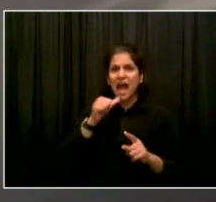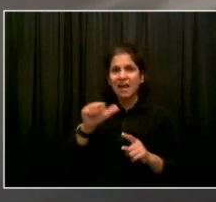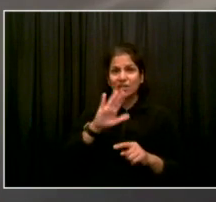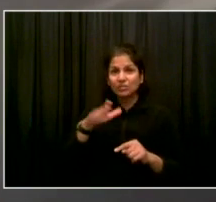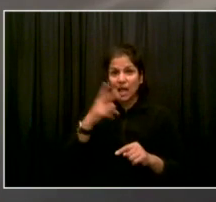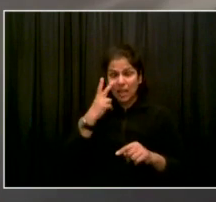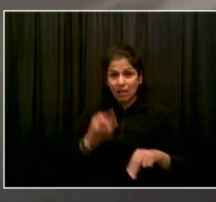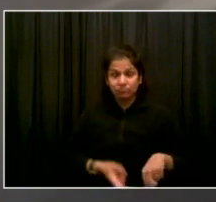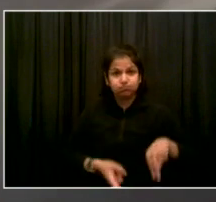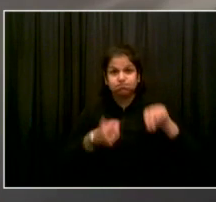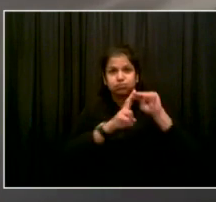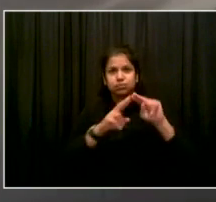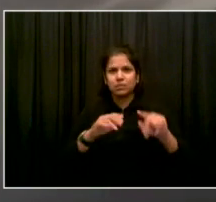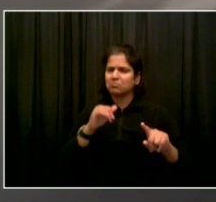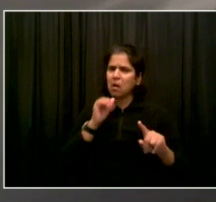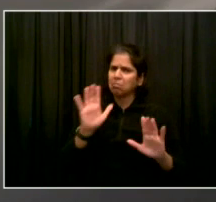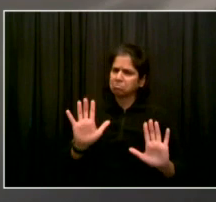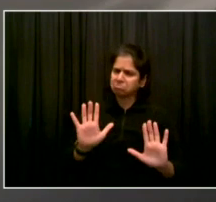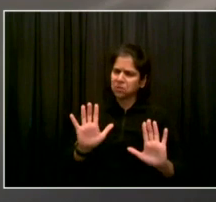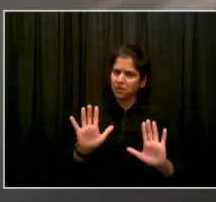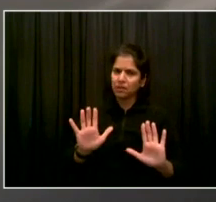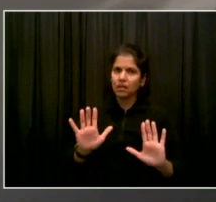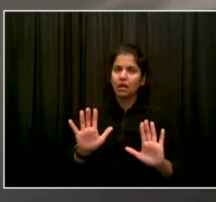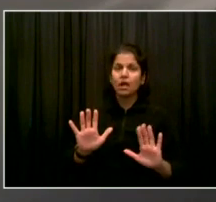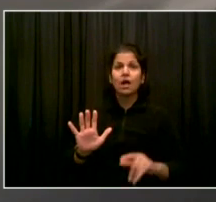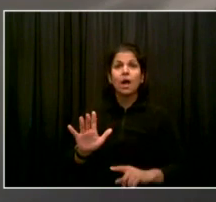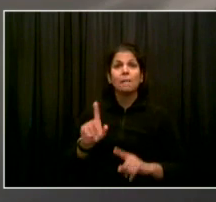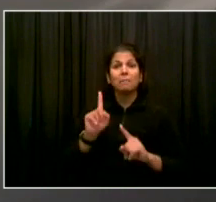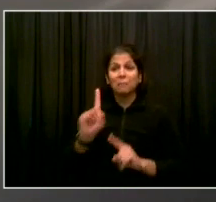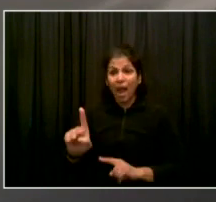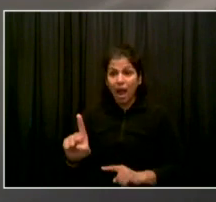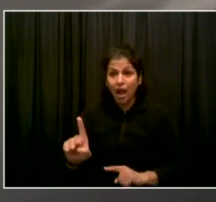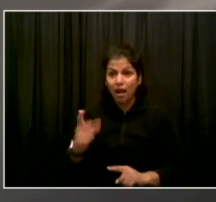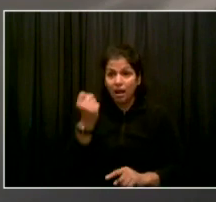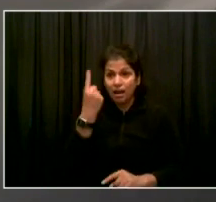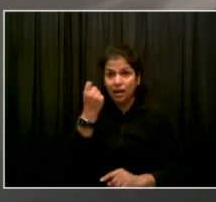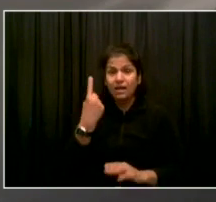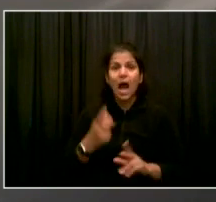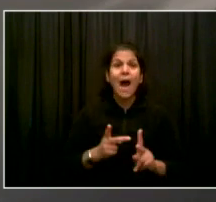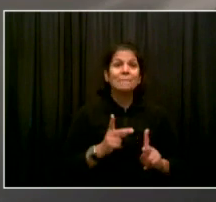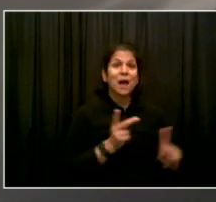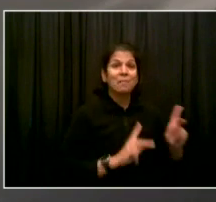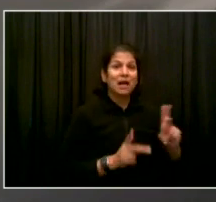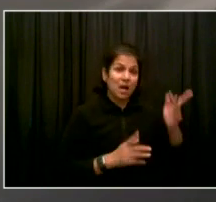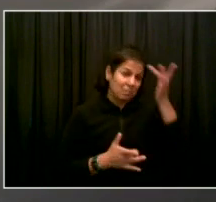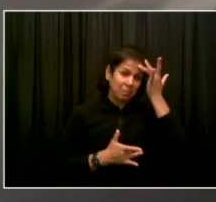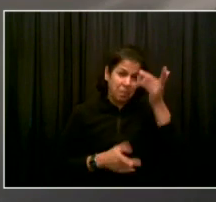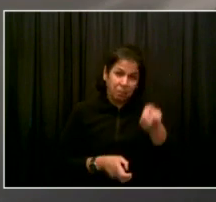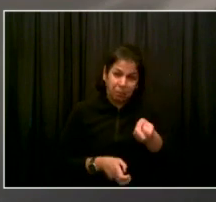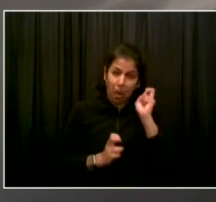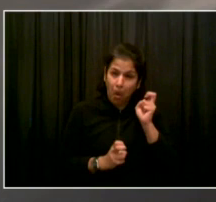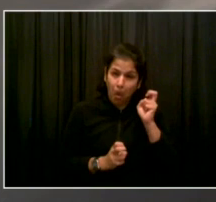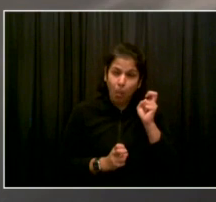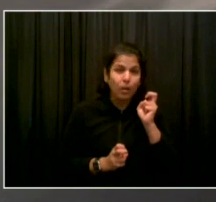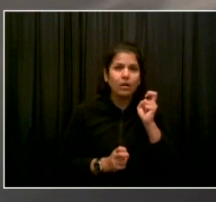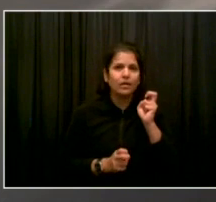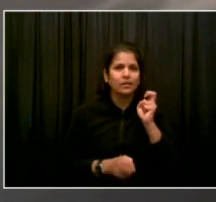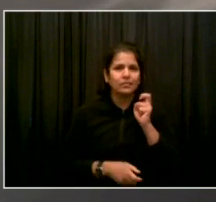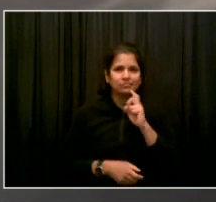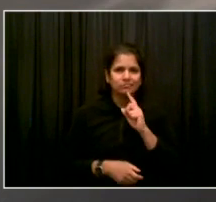has said, very sick people, no. The 11 hospitals of Health and Hospital currently